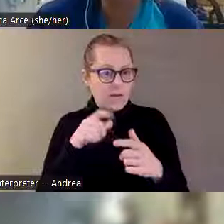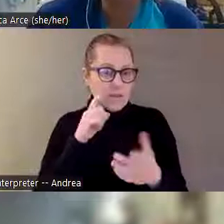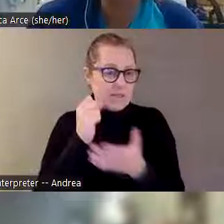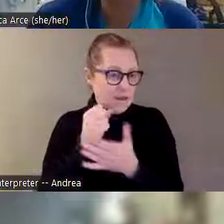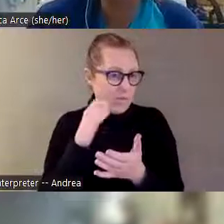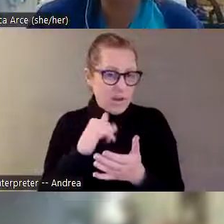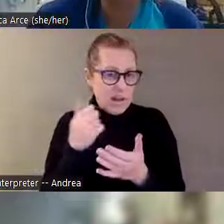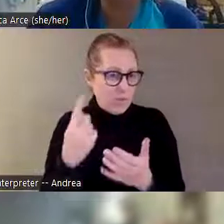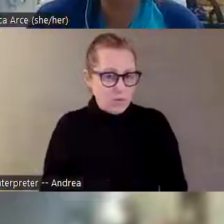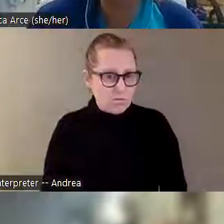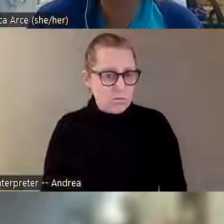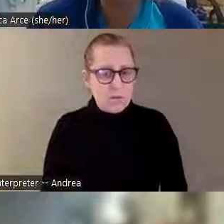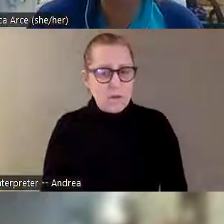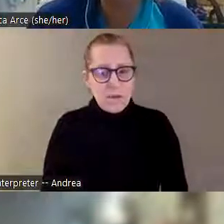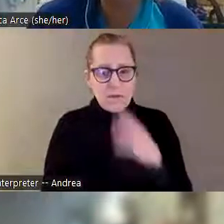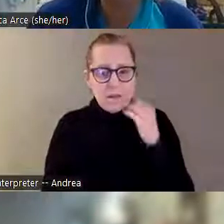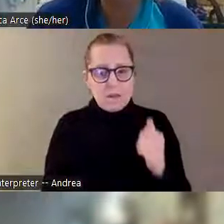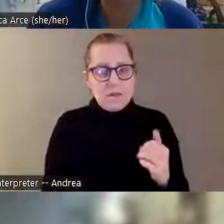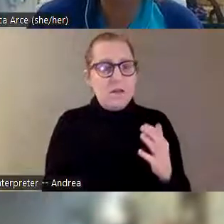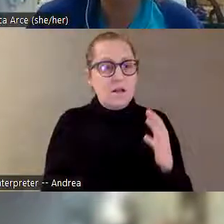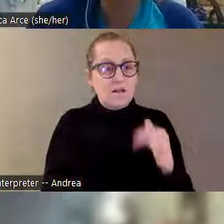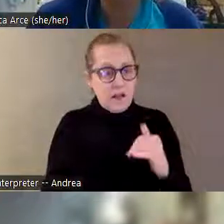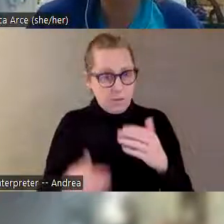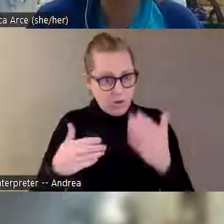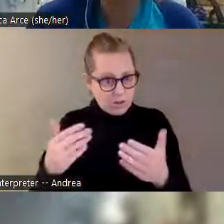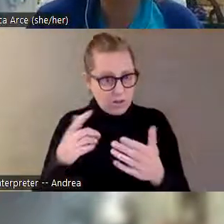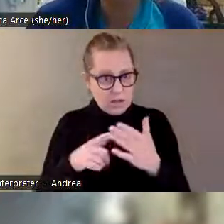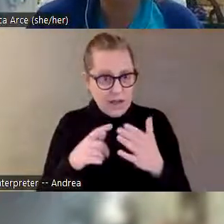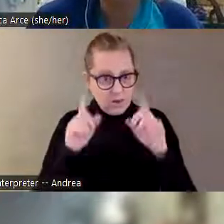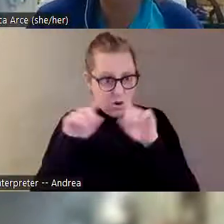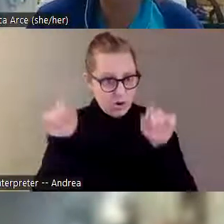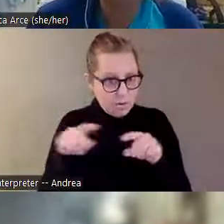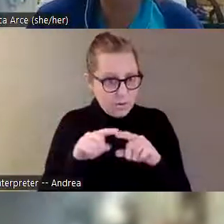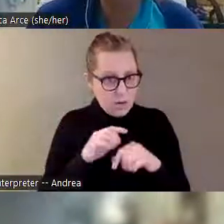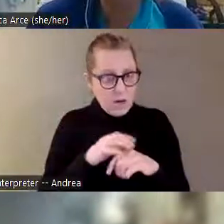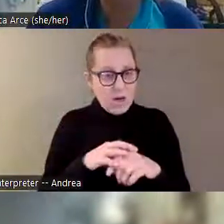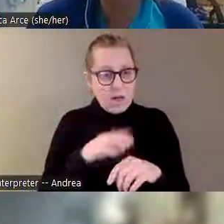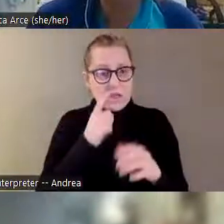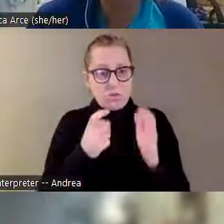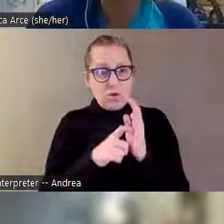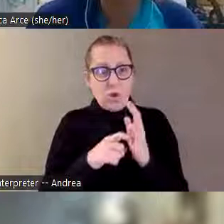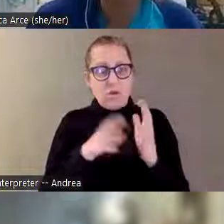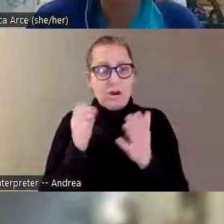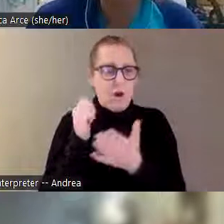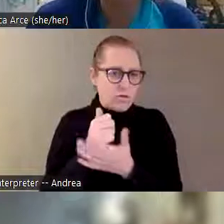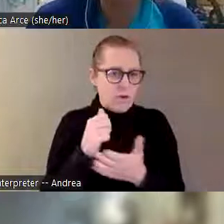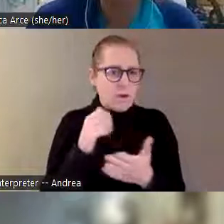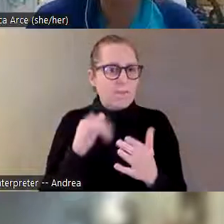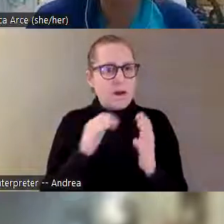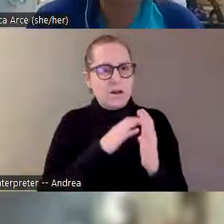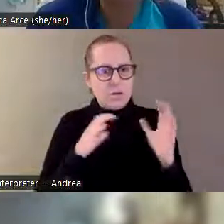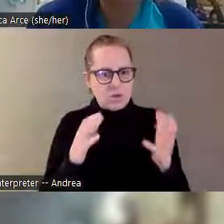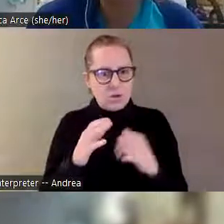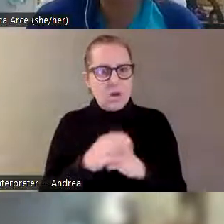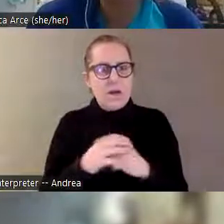anybody, because that process, that document doesn't necessarily require to be authorized by the commission. Like the